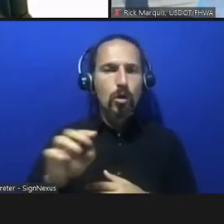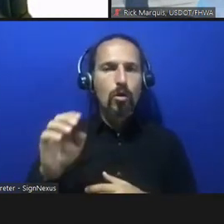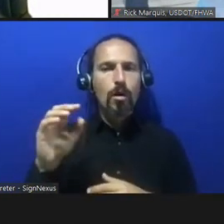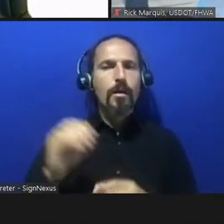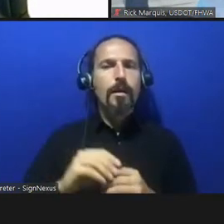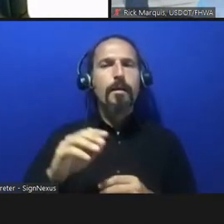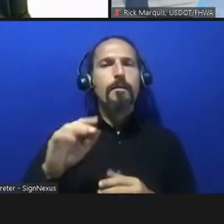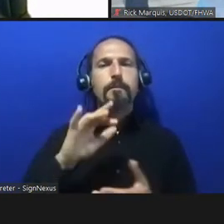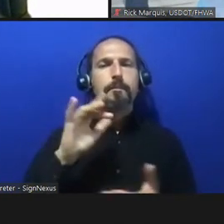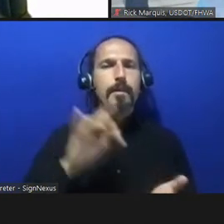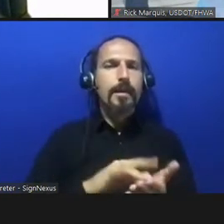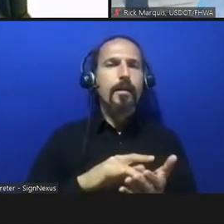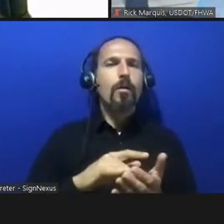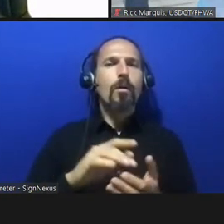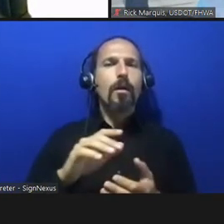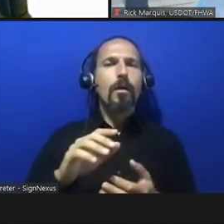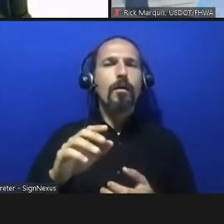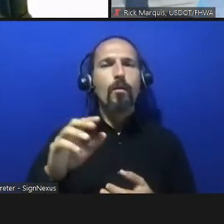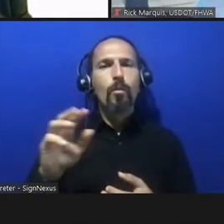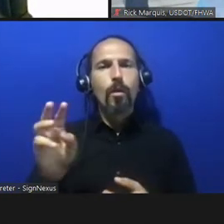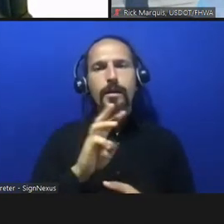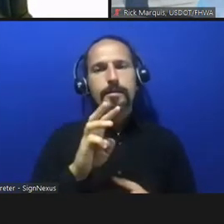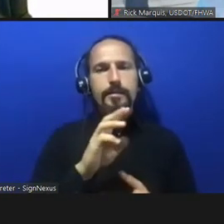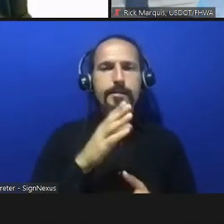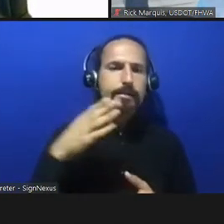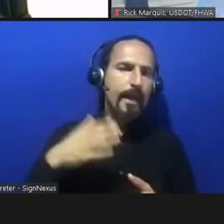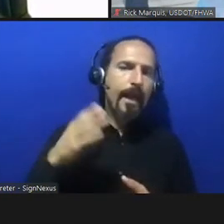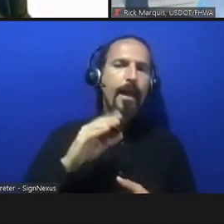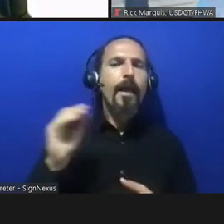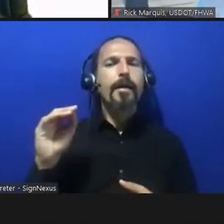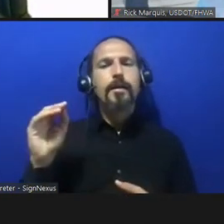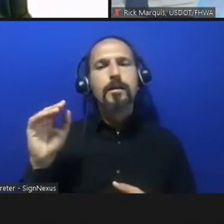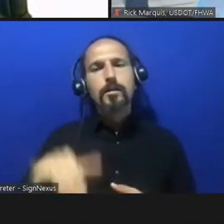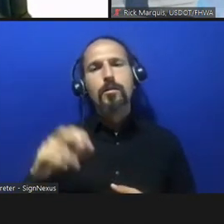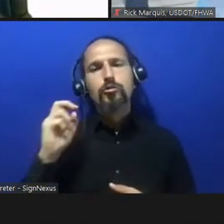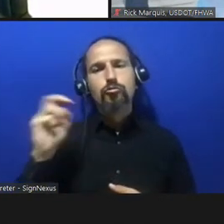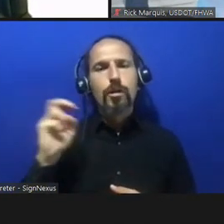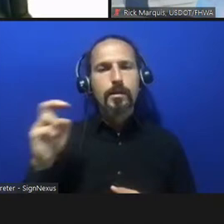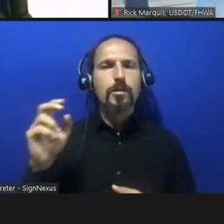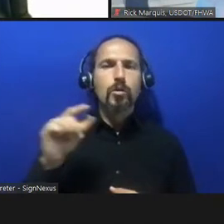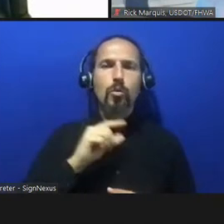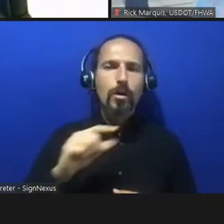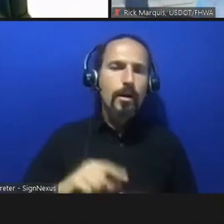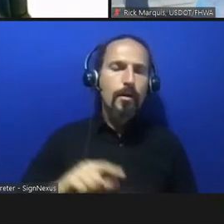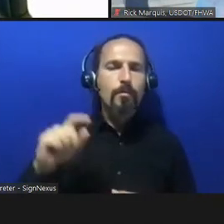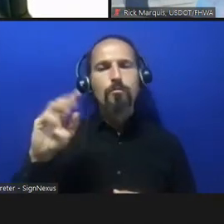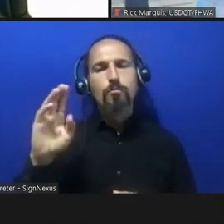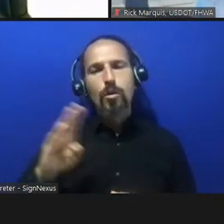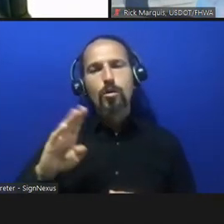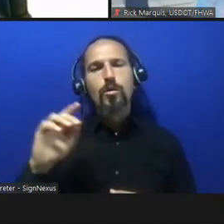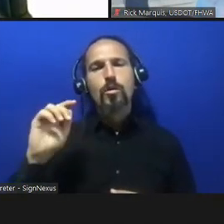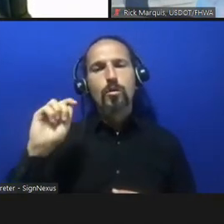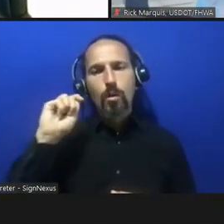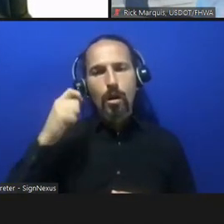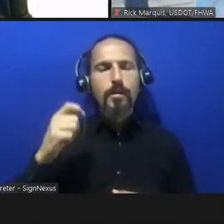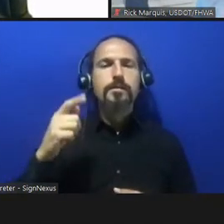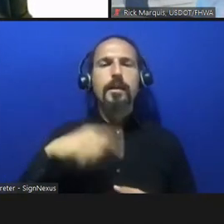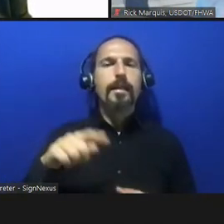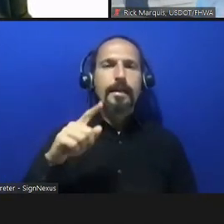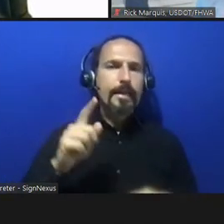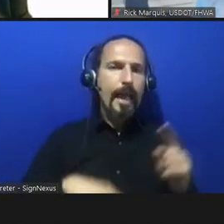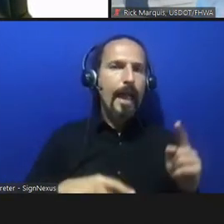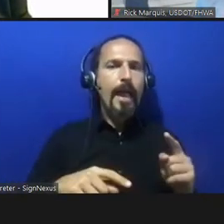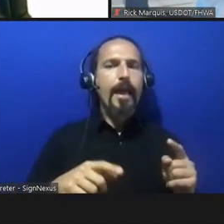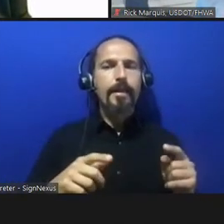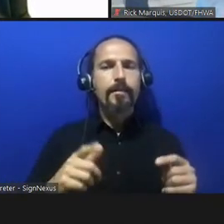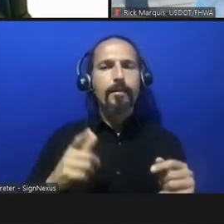west side and east sides and neighborhoods near transit in brooklyn queens and the bronx no capacity exists to absorb displaced cars or